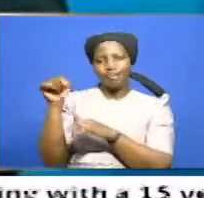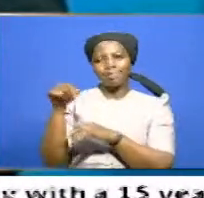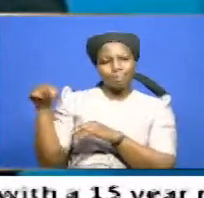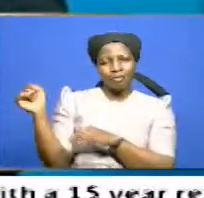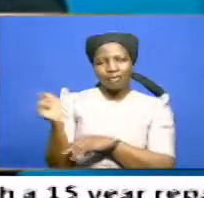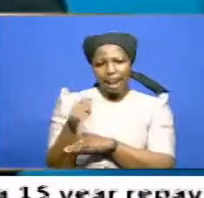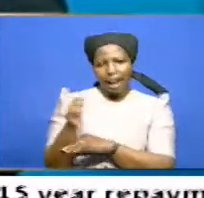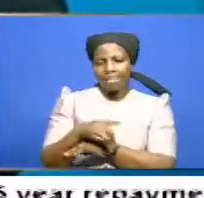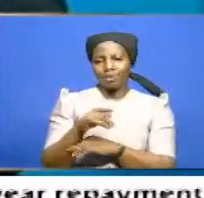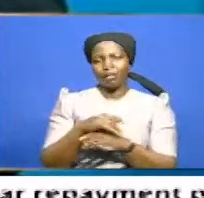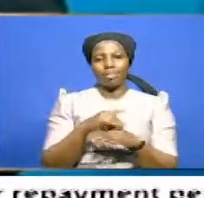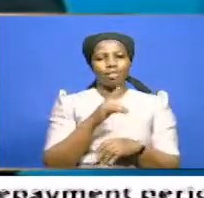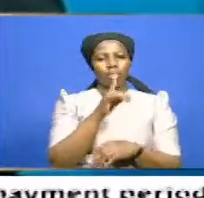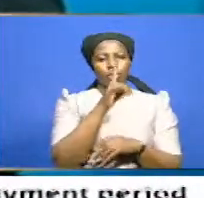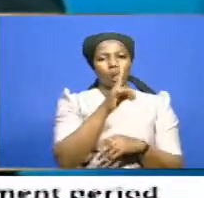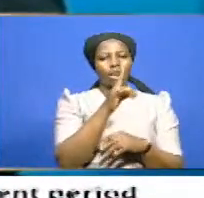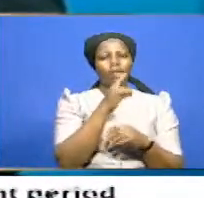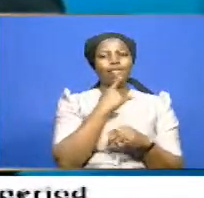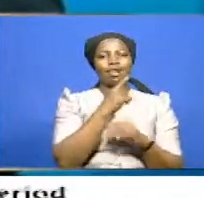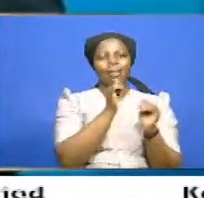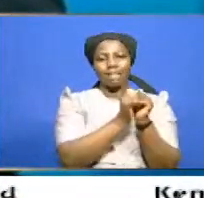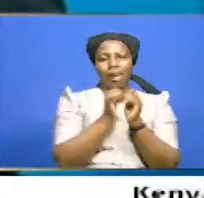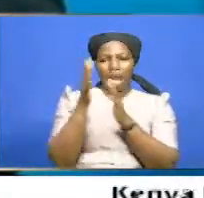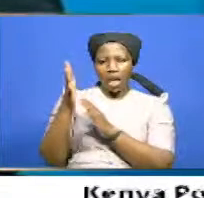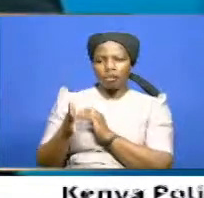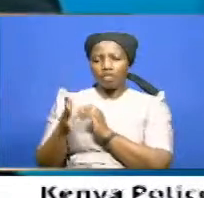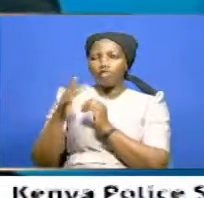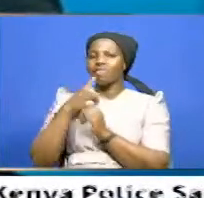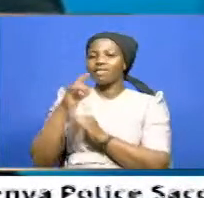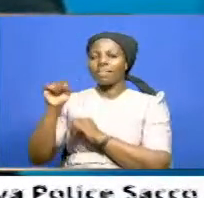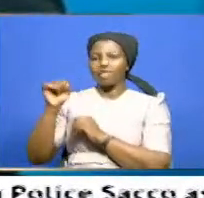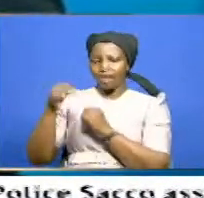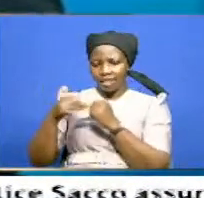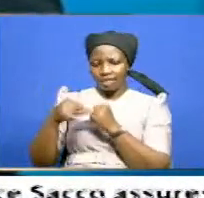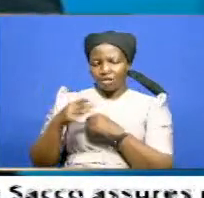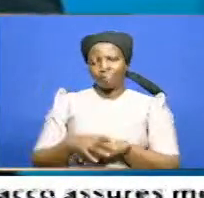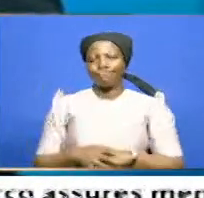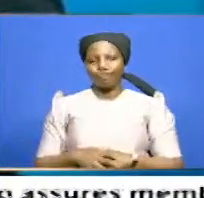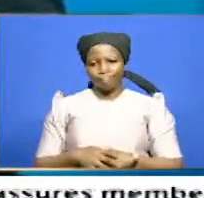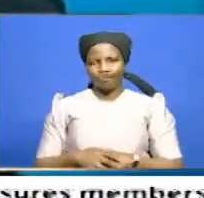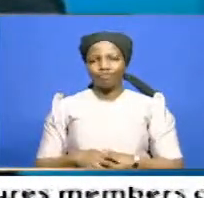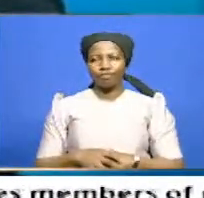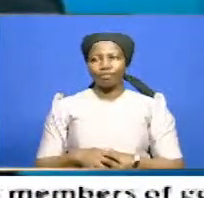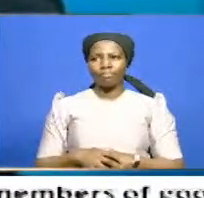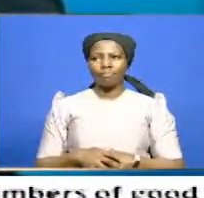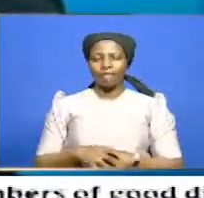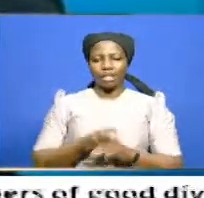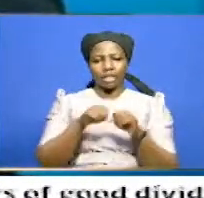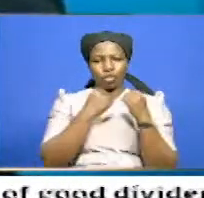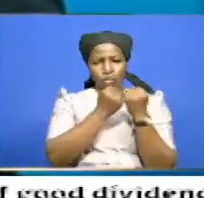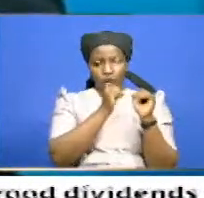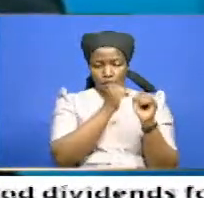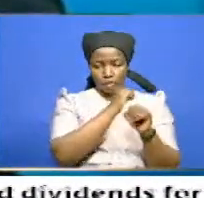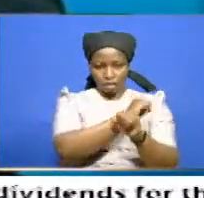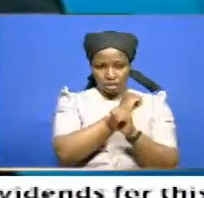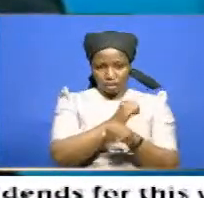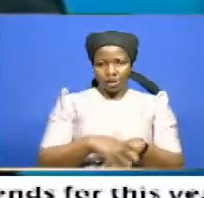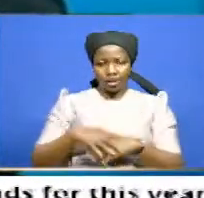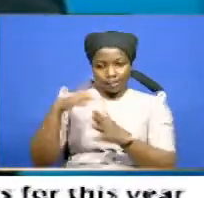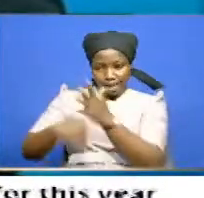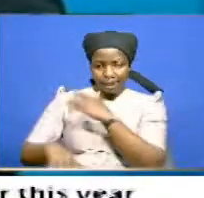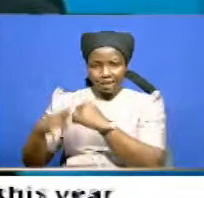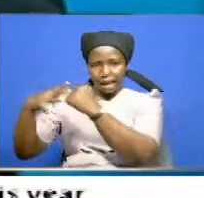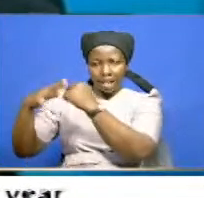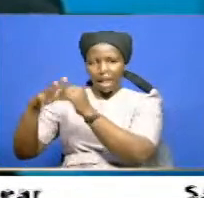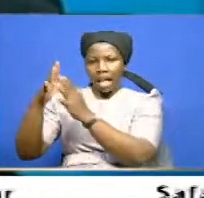out of 158 when it comes to progressive expenditure. So, for example, social protection. It does very well on tax, 9 out of 158. Kenya